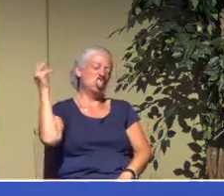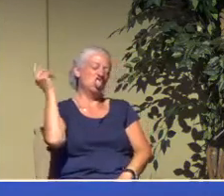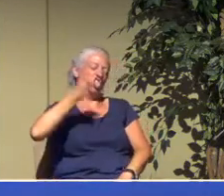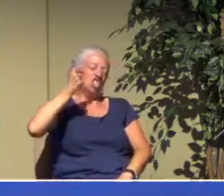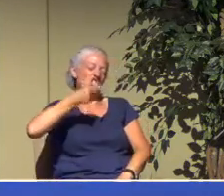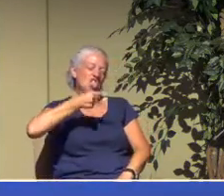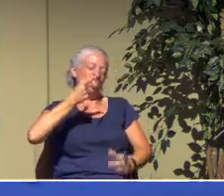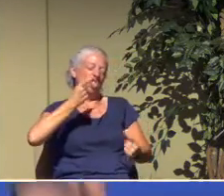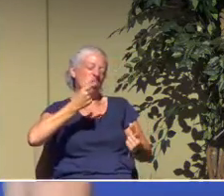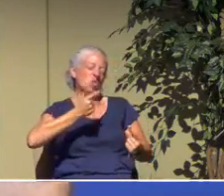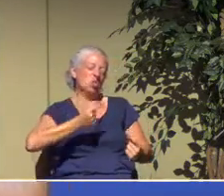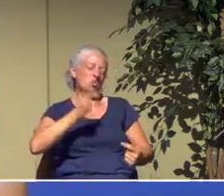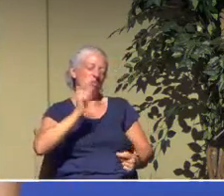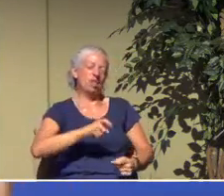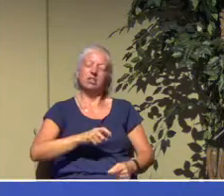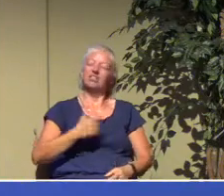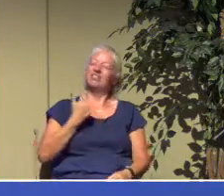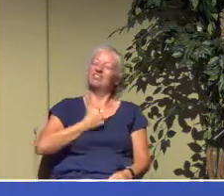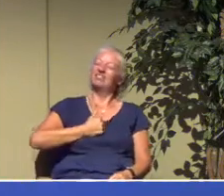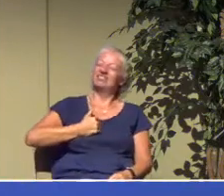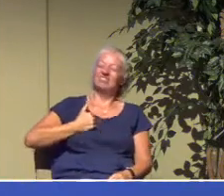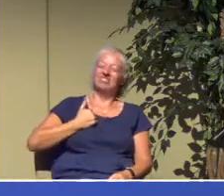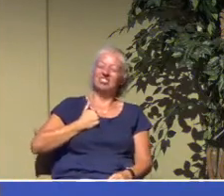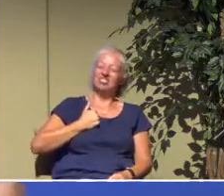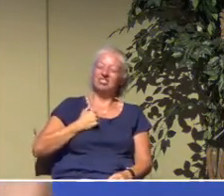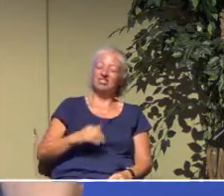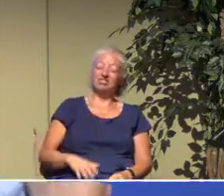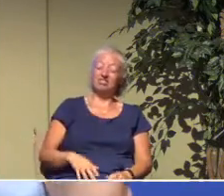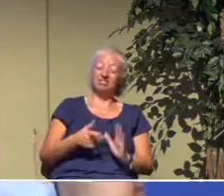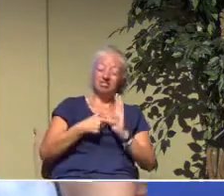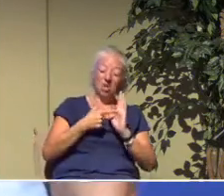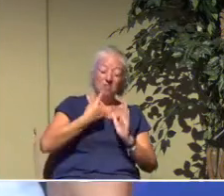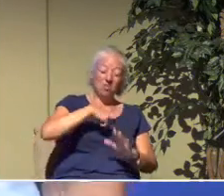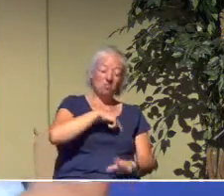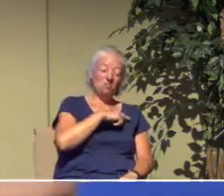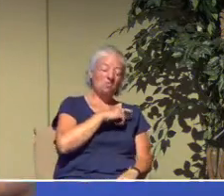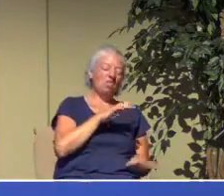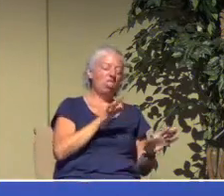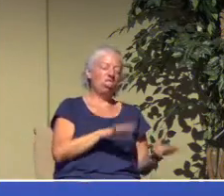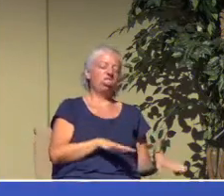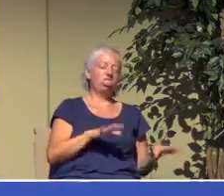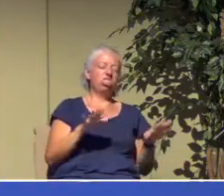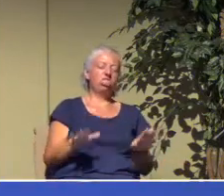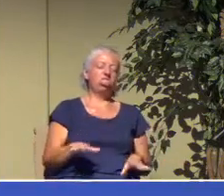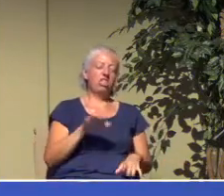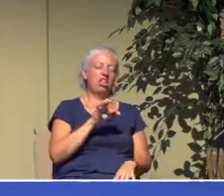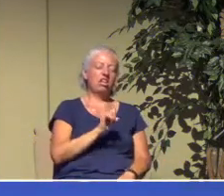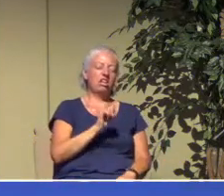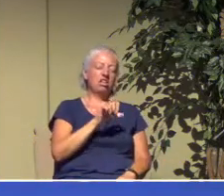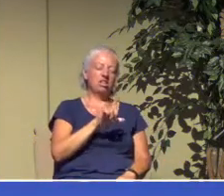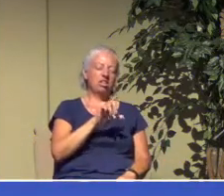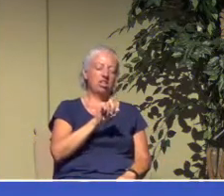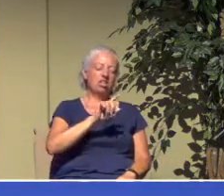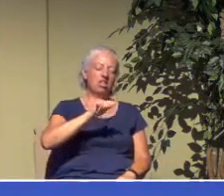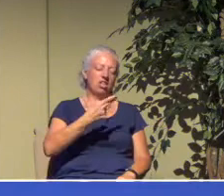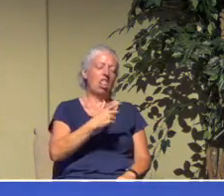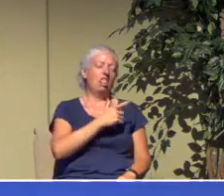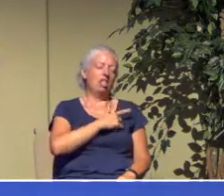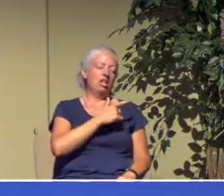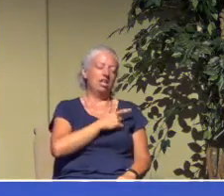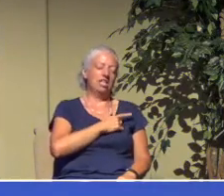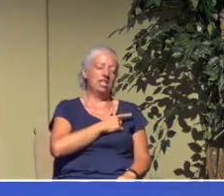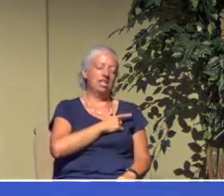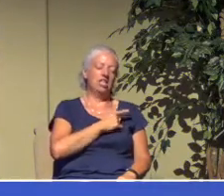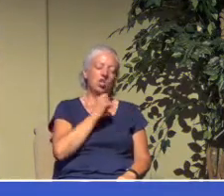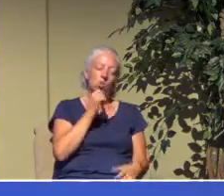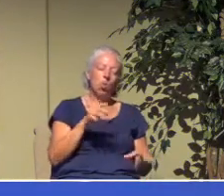for that our sloth, Lord, that we sometimes just simply don't apply ourselves to embrace all that you have for us. And